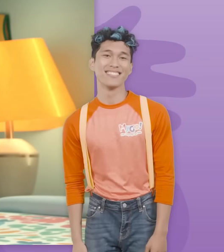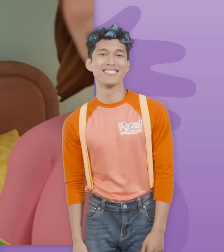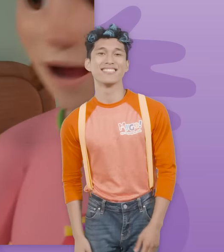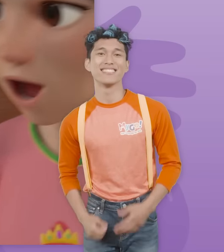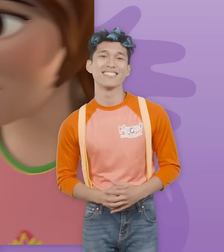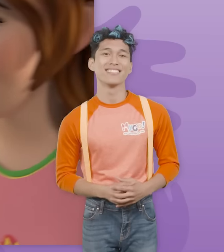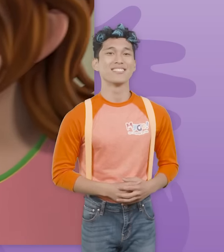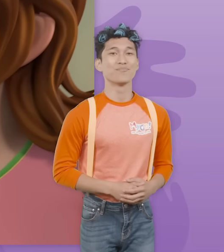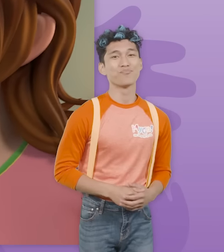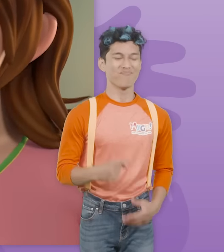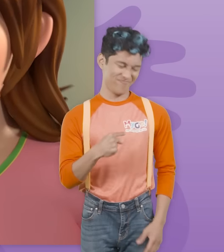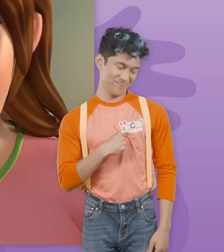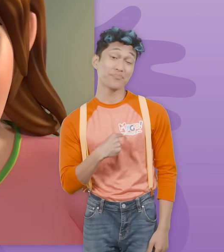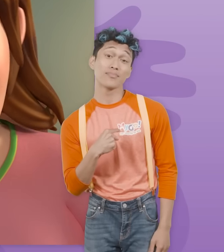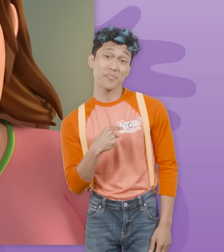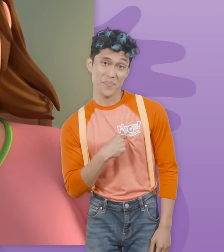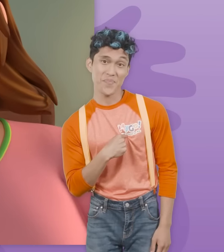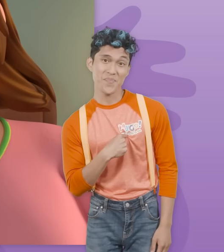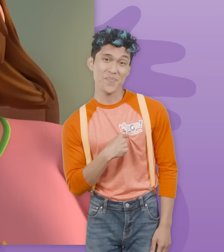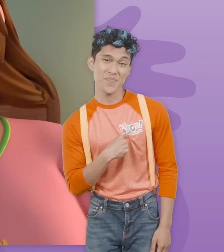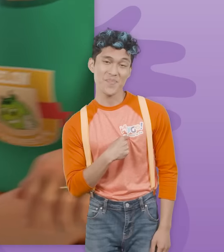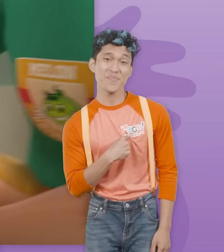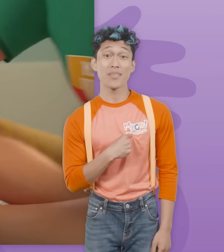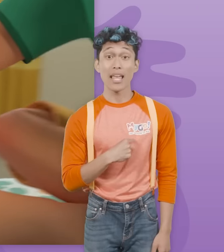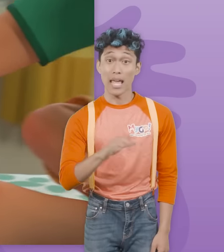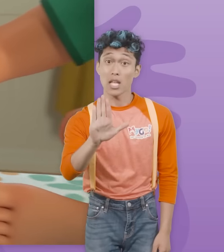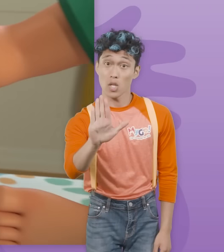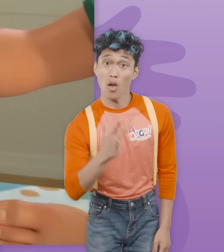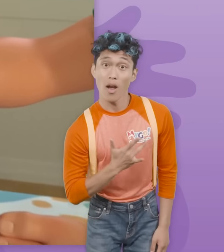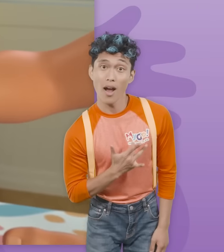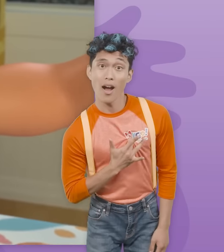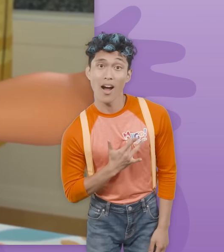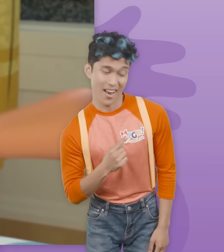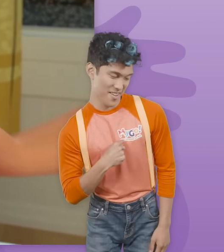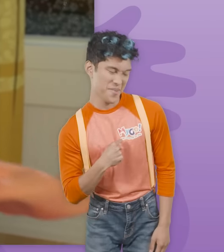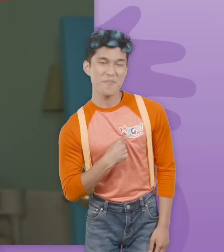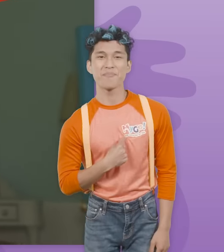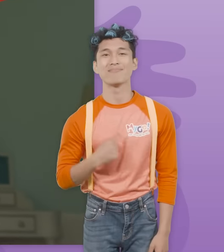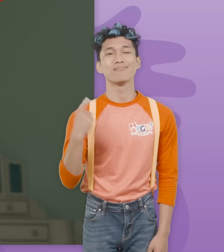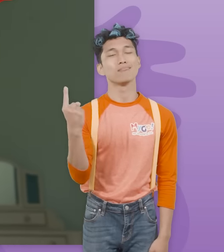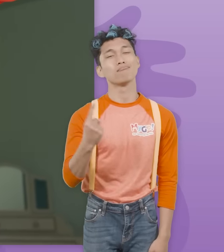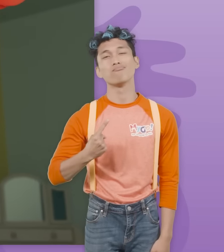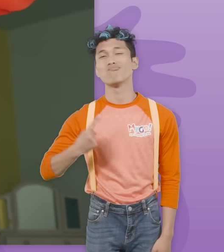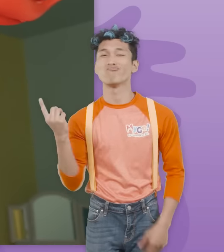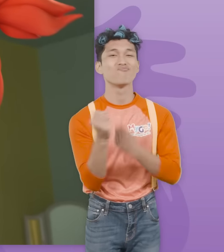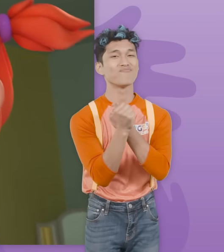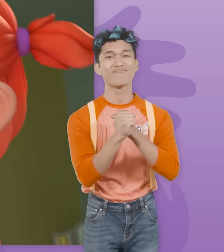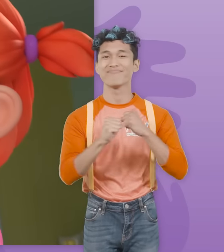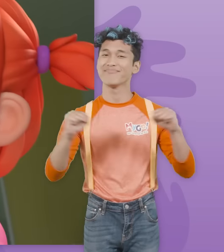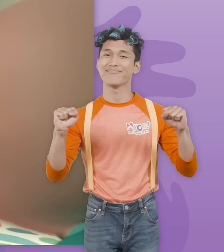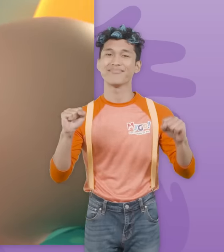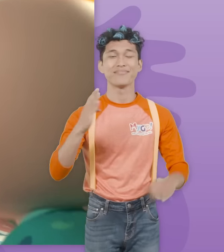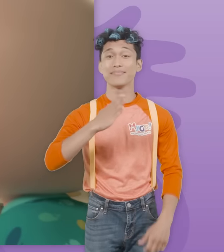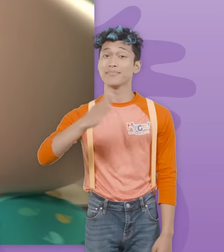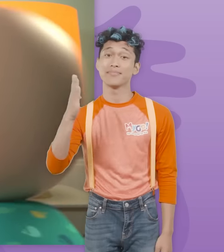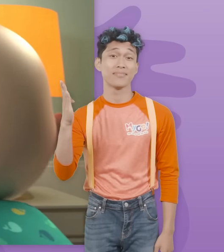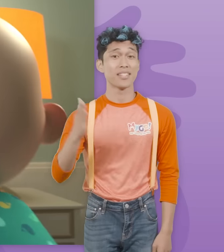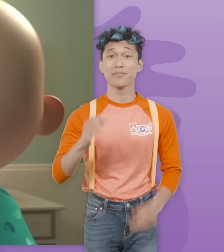It's right here in your heart Always safe